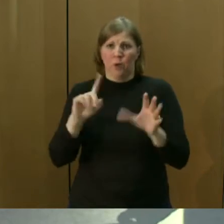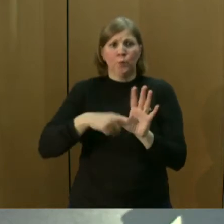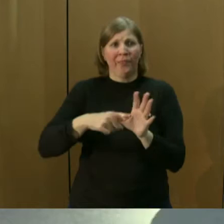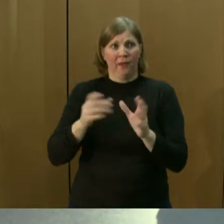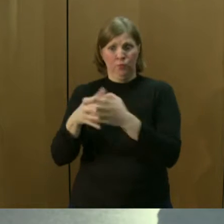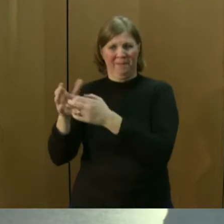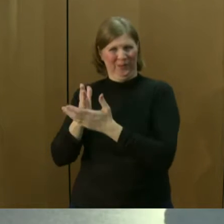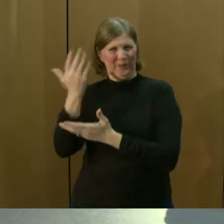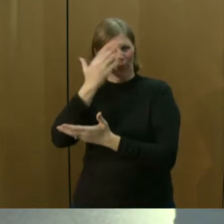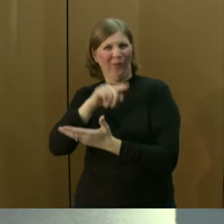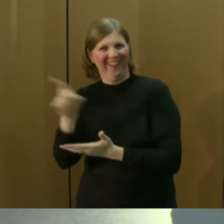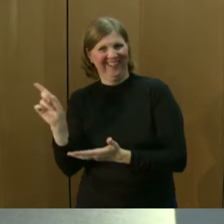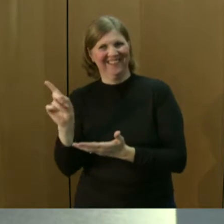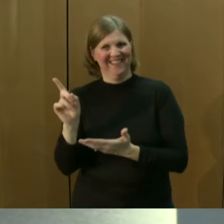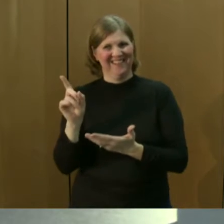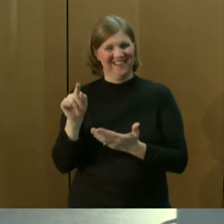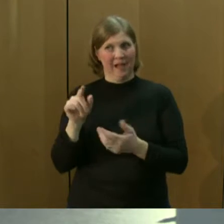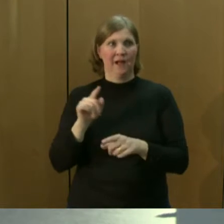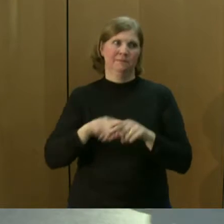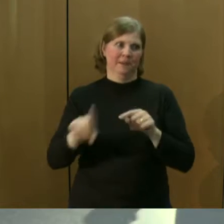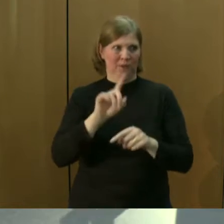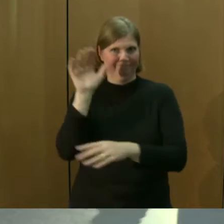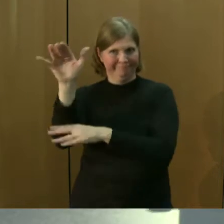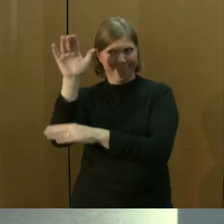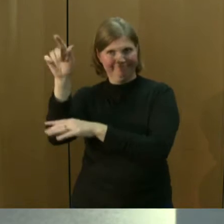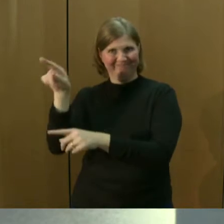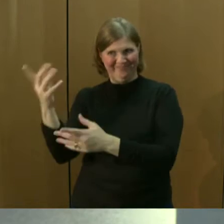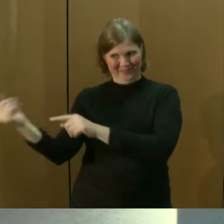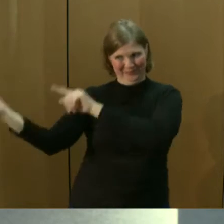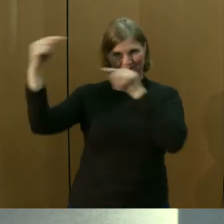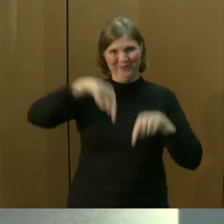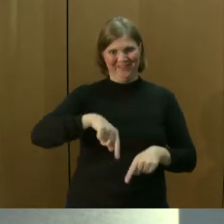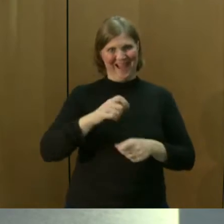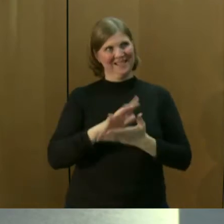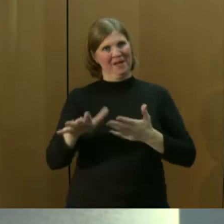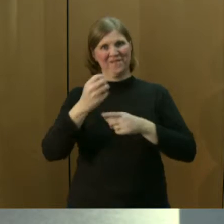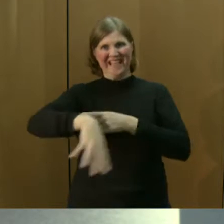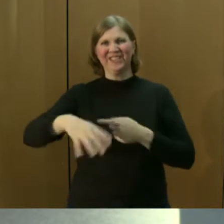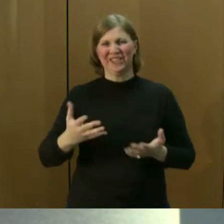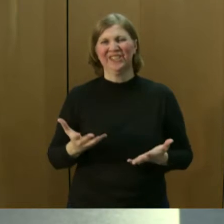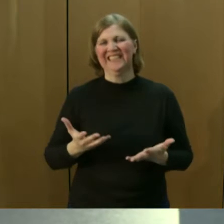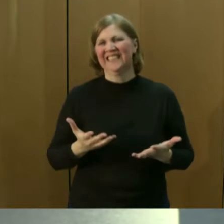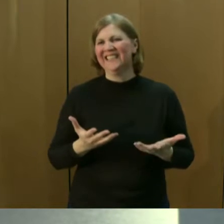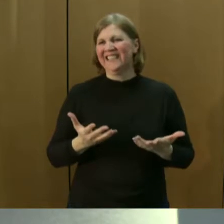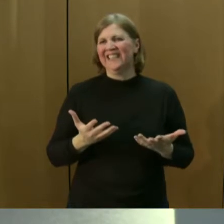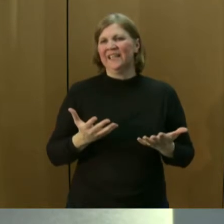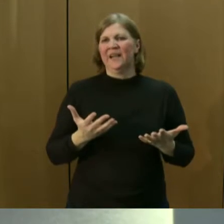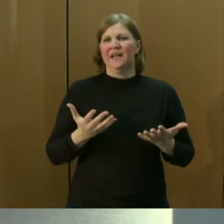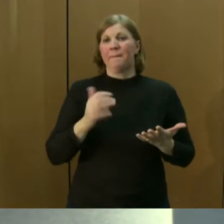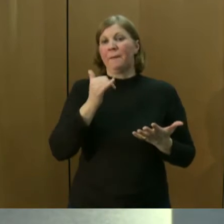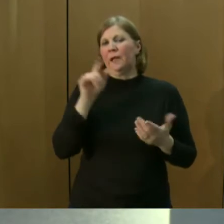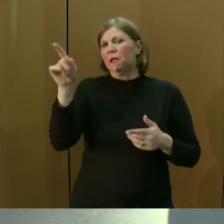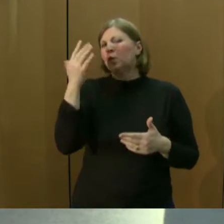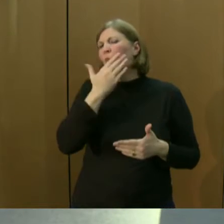time, where it makes it a bit easier for them. But you know, they keep coming, and so I'm assuming that there is a market